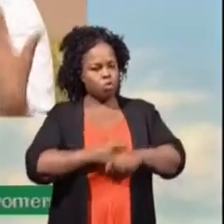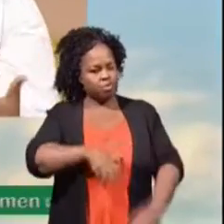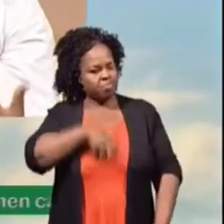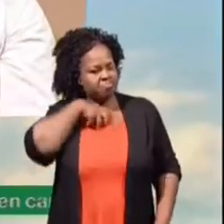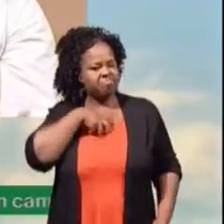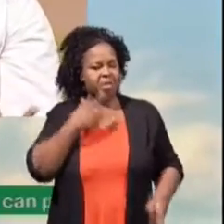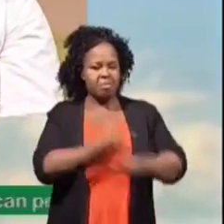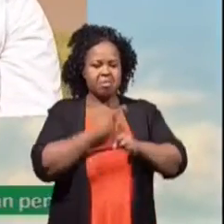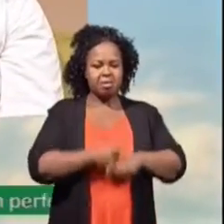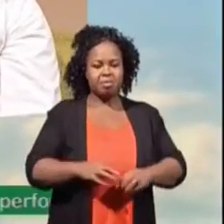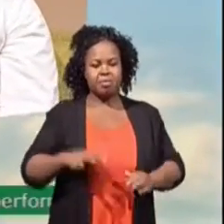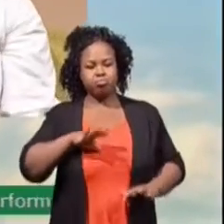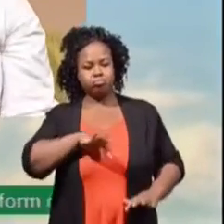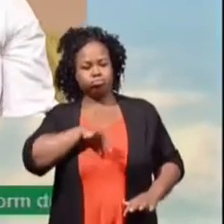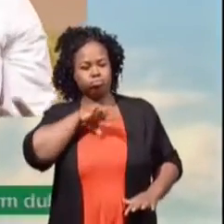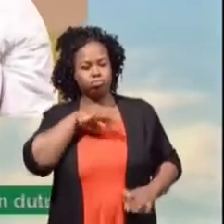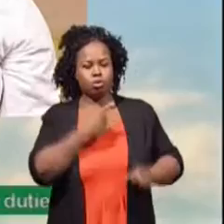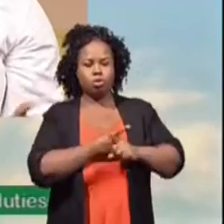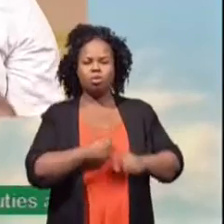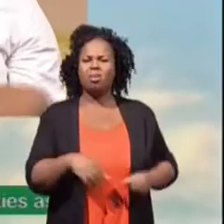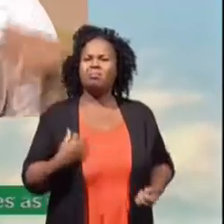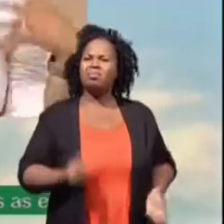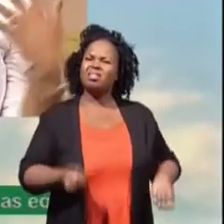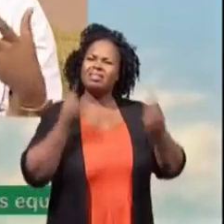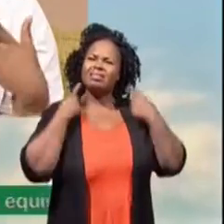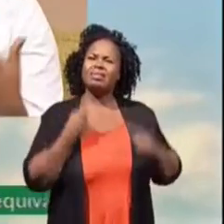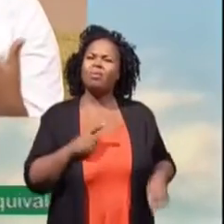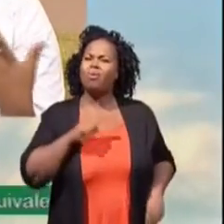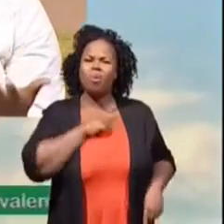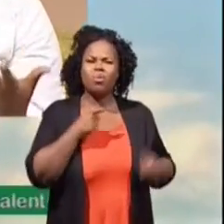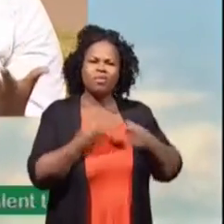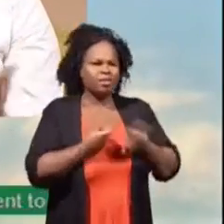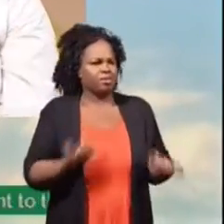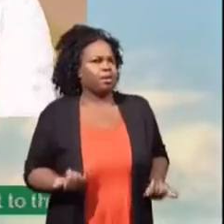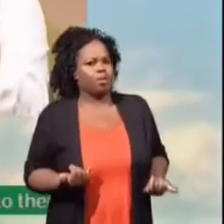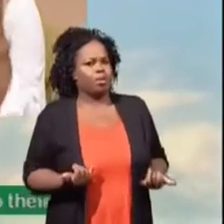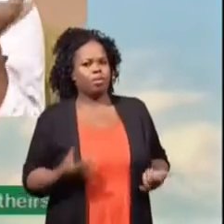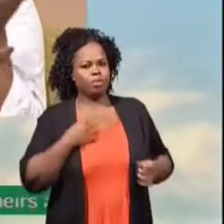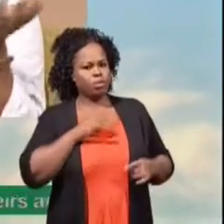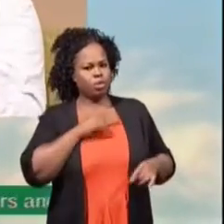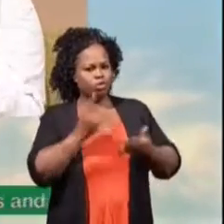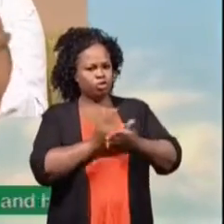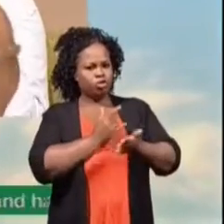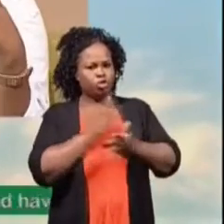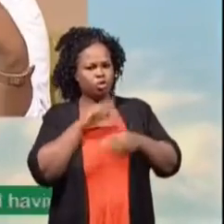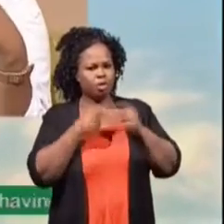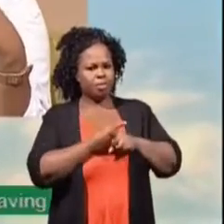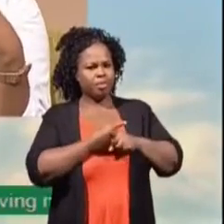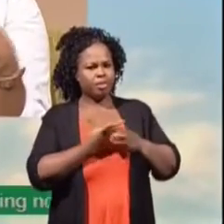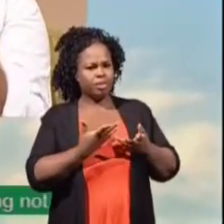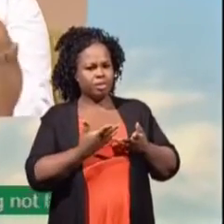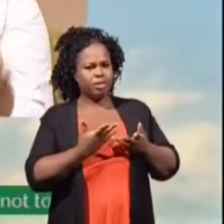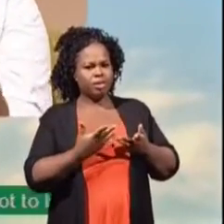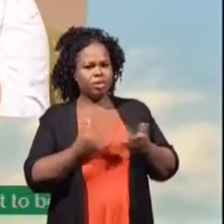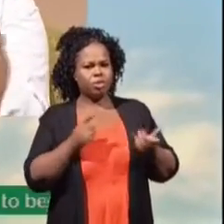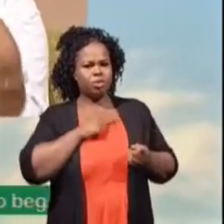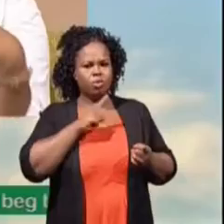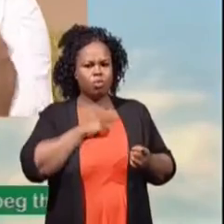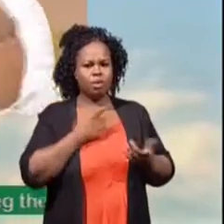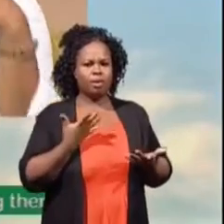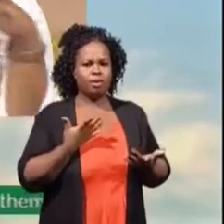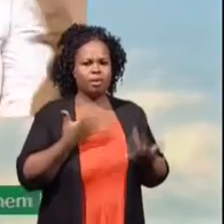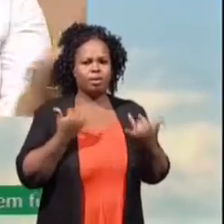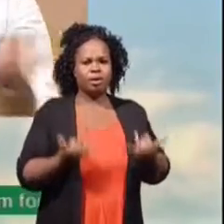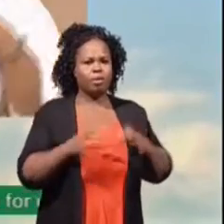feel umsindo coming. I would explain to him how I'm feeling, you know, because he wouldn't understand. But we were just talking about this trip, you